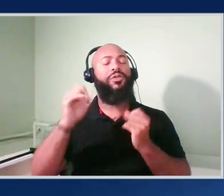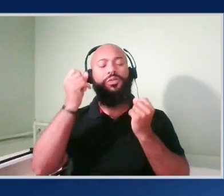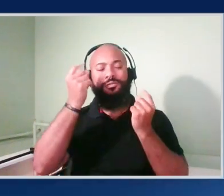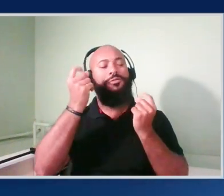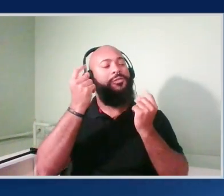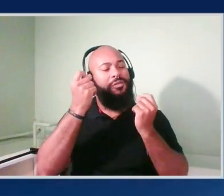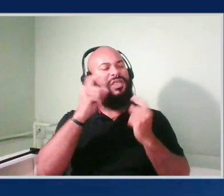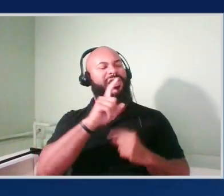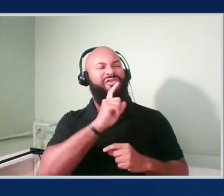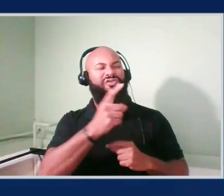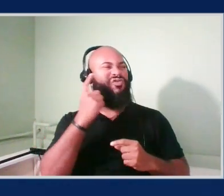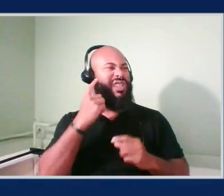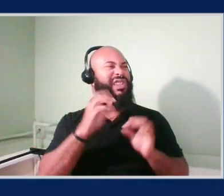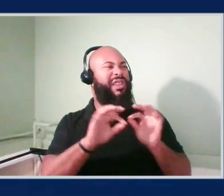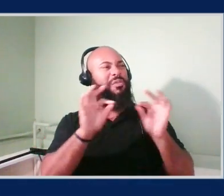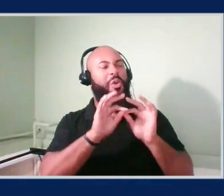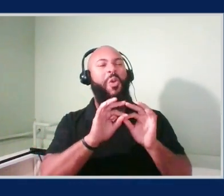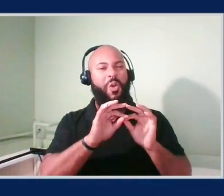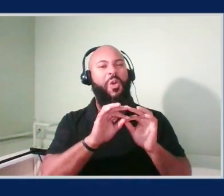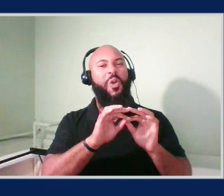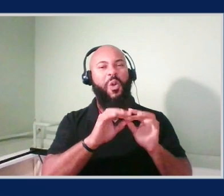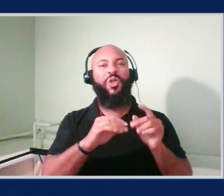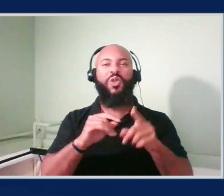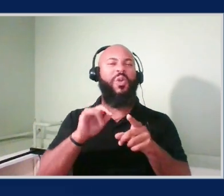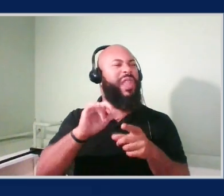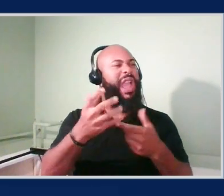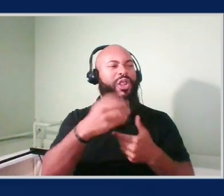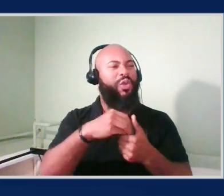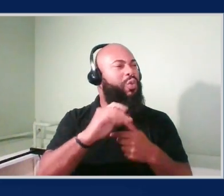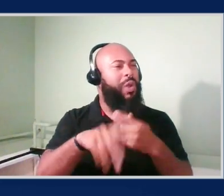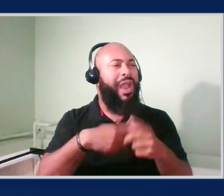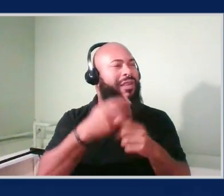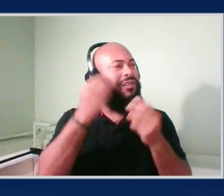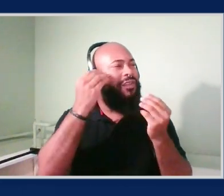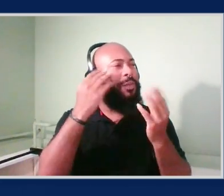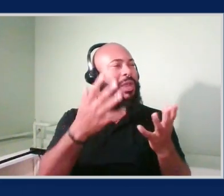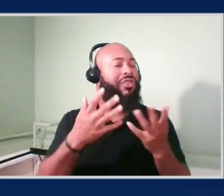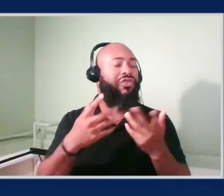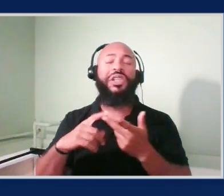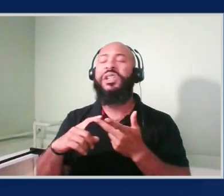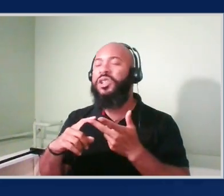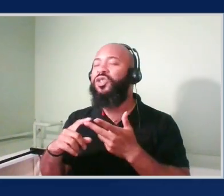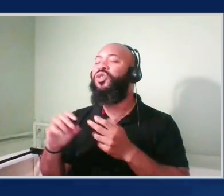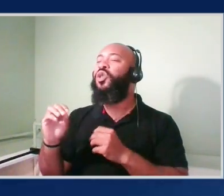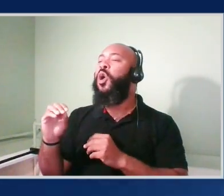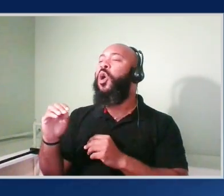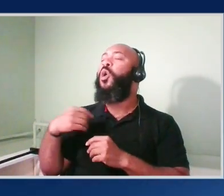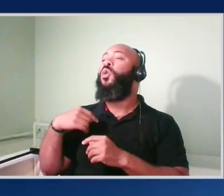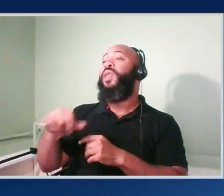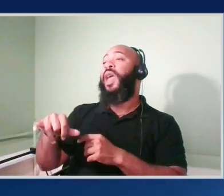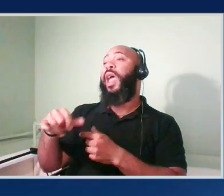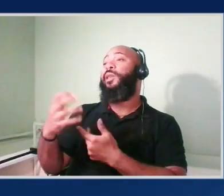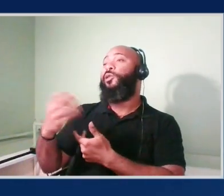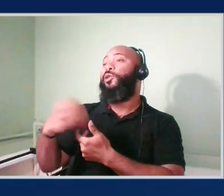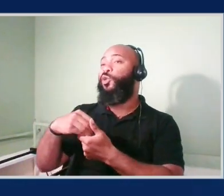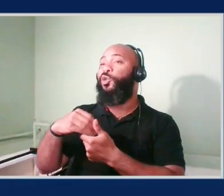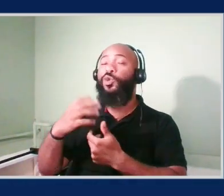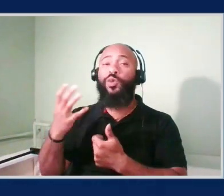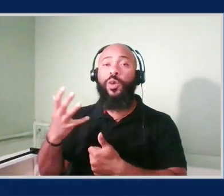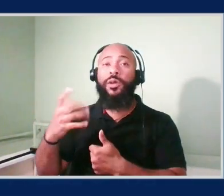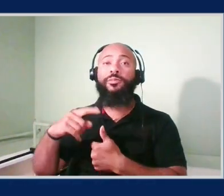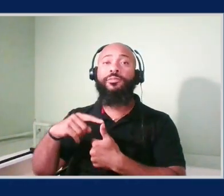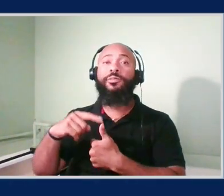really important. So that includes like what kinds of information are we looking at? So that could include from